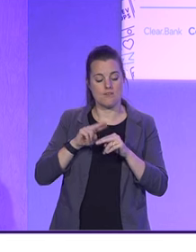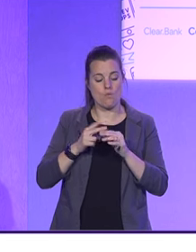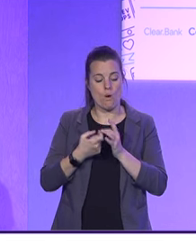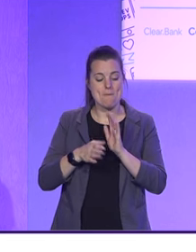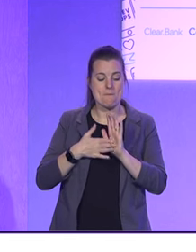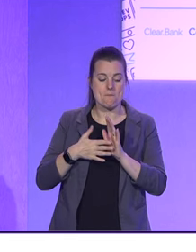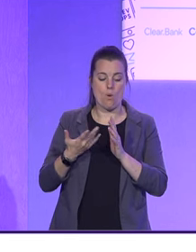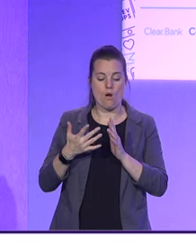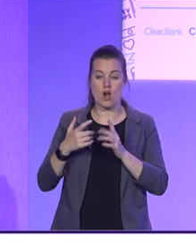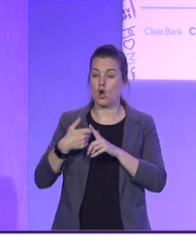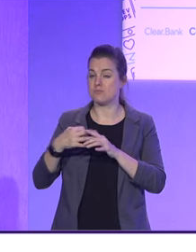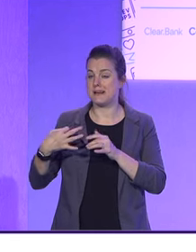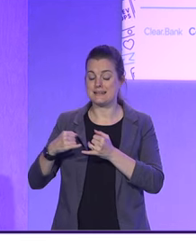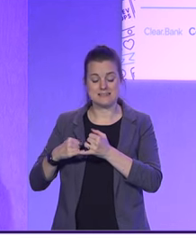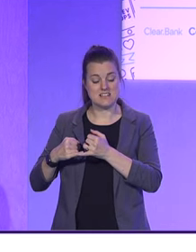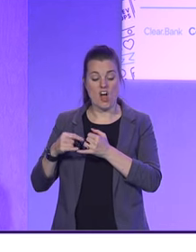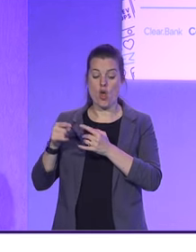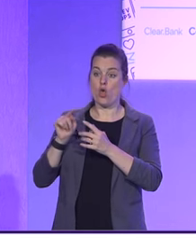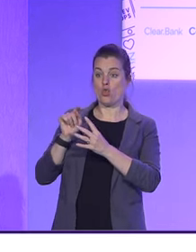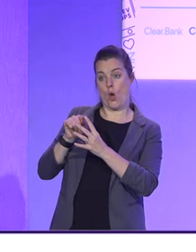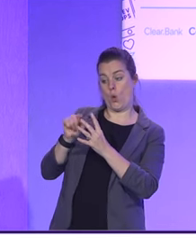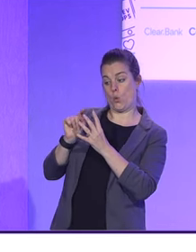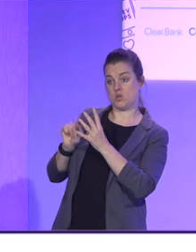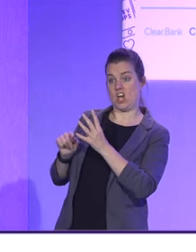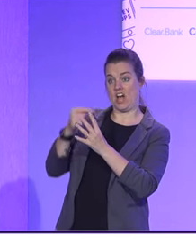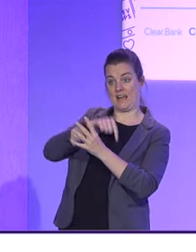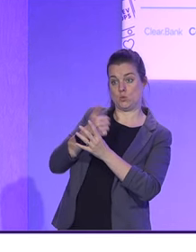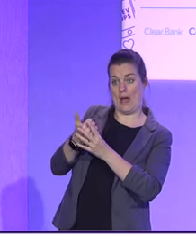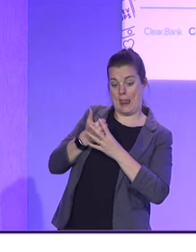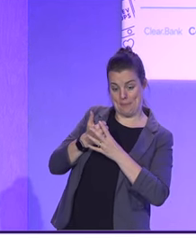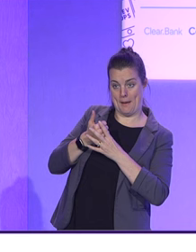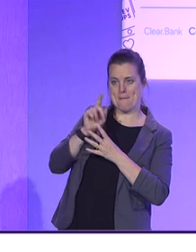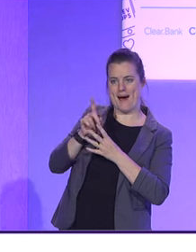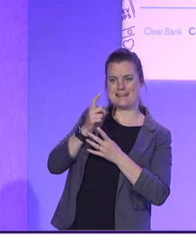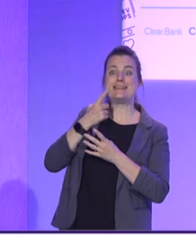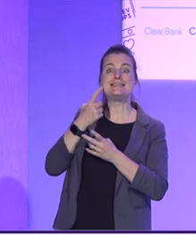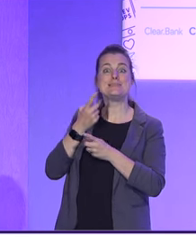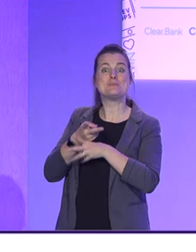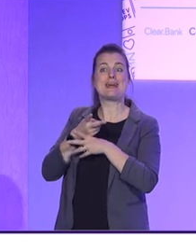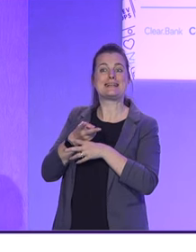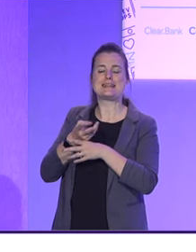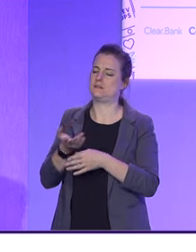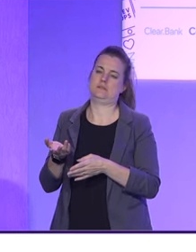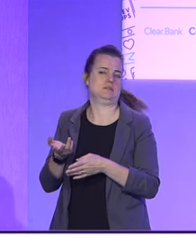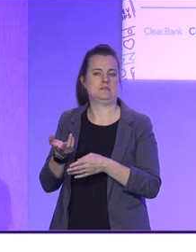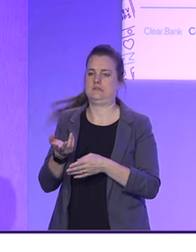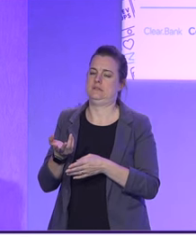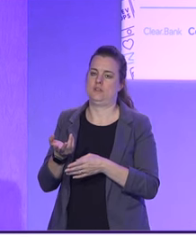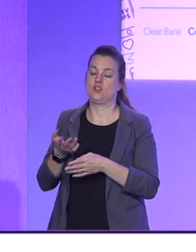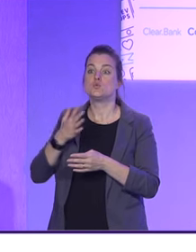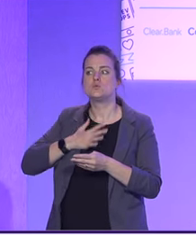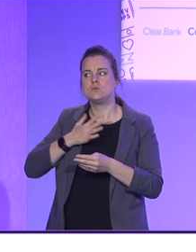that basically help us, but basically are not easy to maintain. Okay? And well, you need